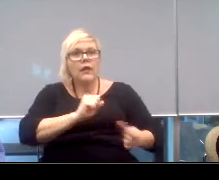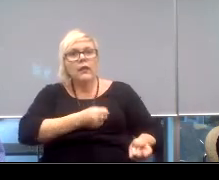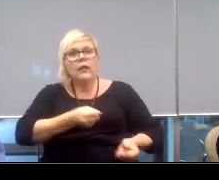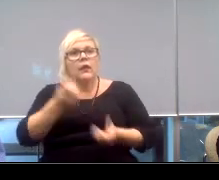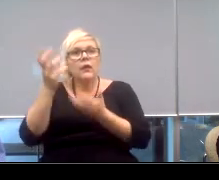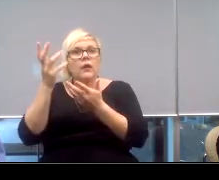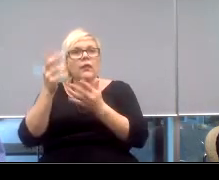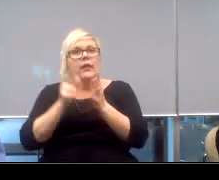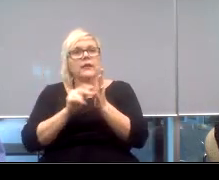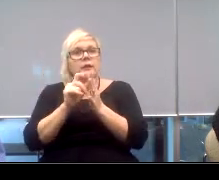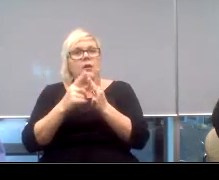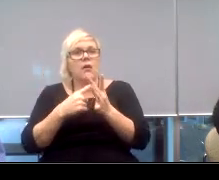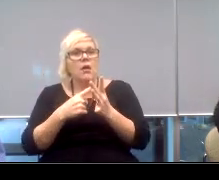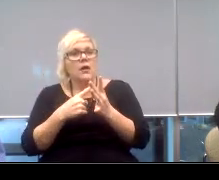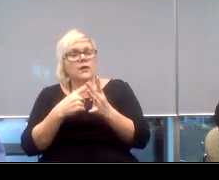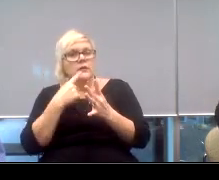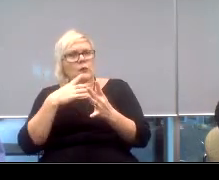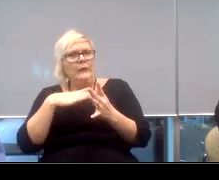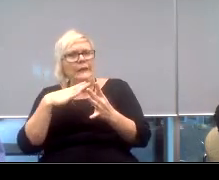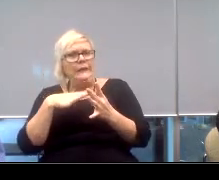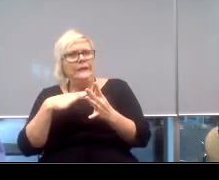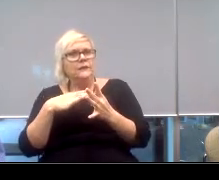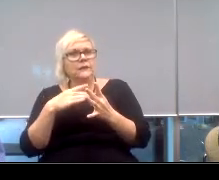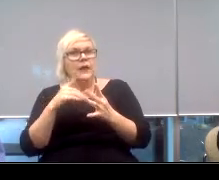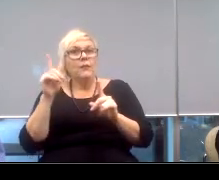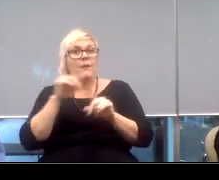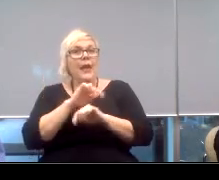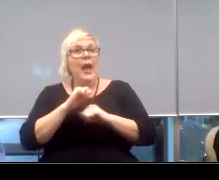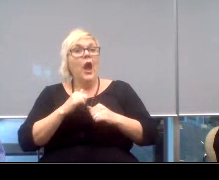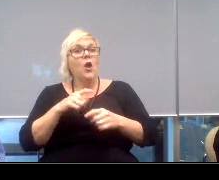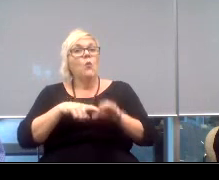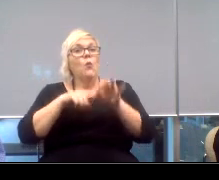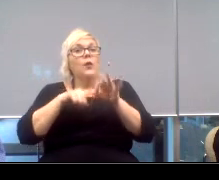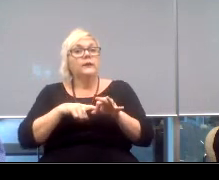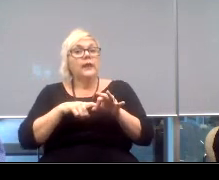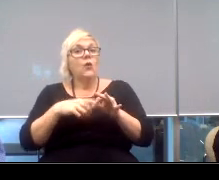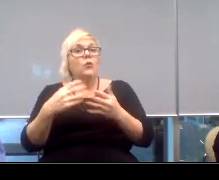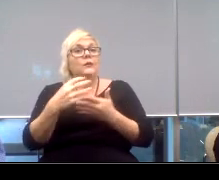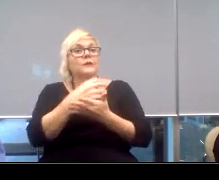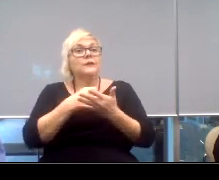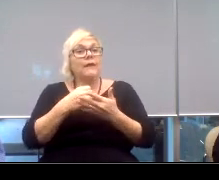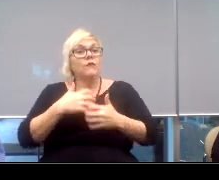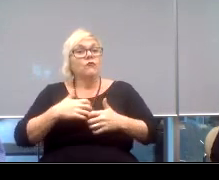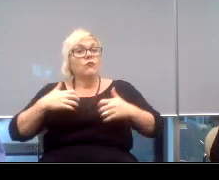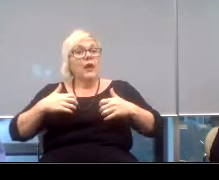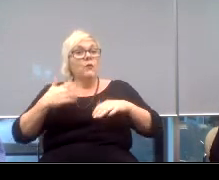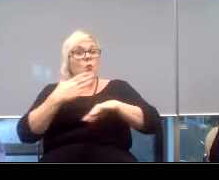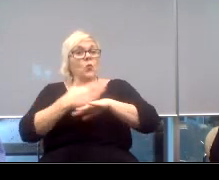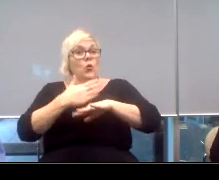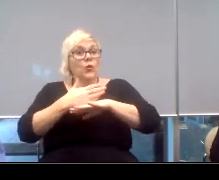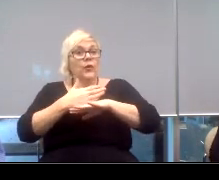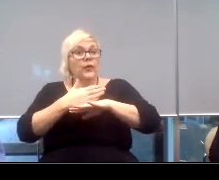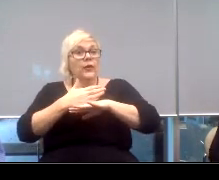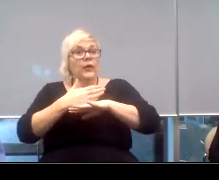ways. At the moment, all our quality and safeguards frameworks are working in